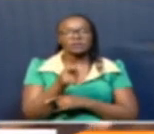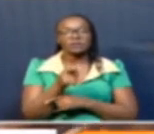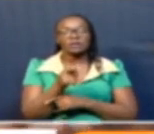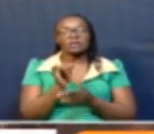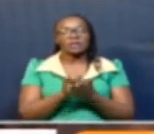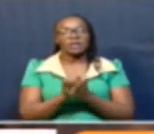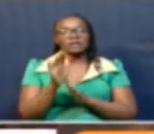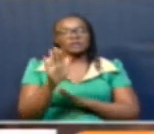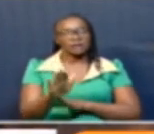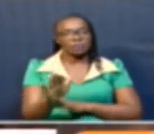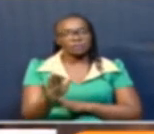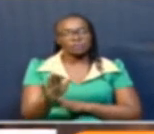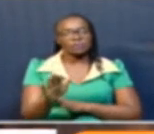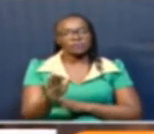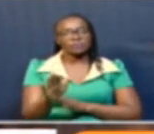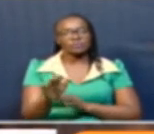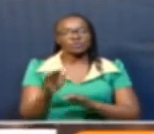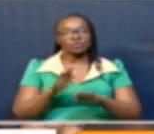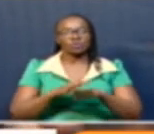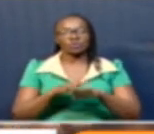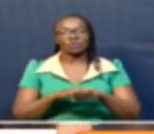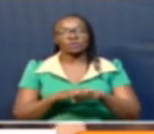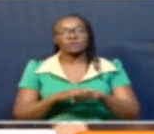ahead in this